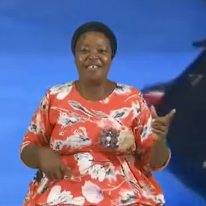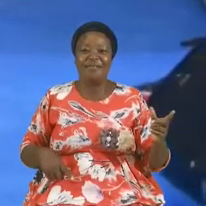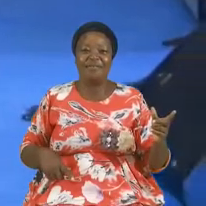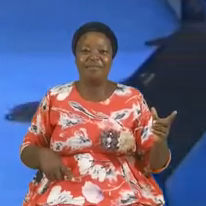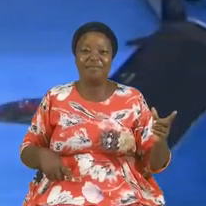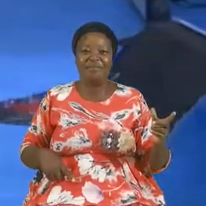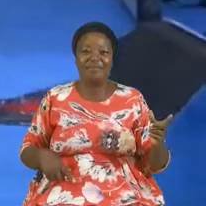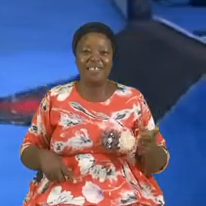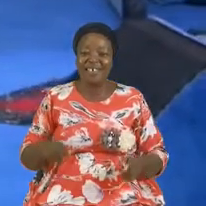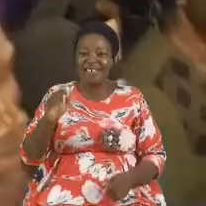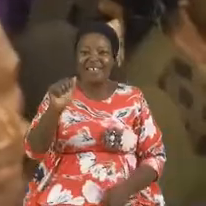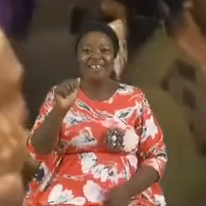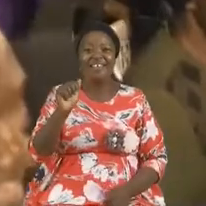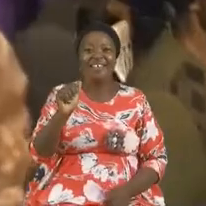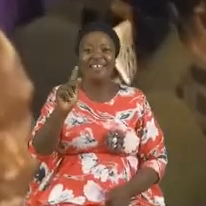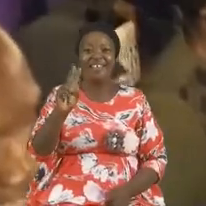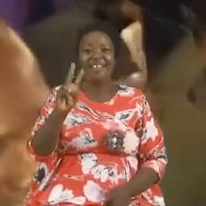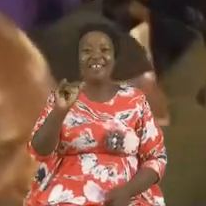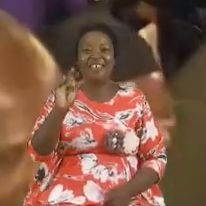Praise the Lord.